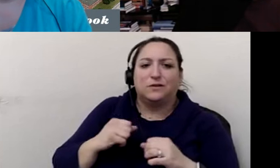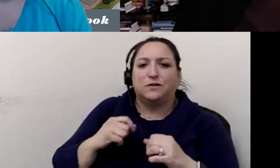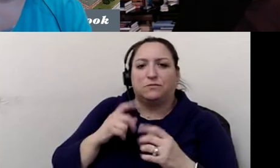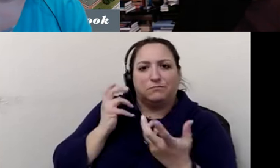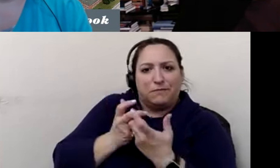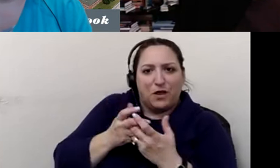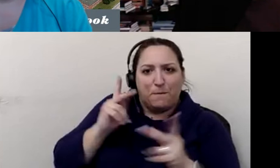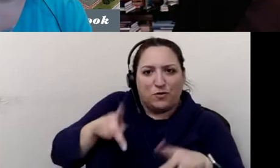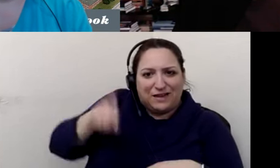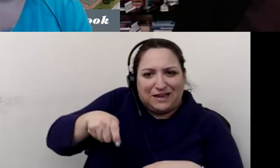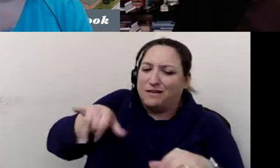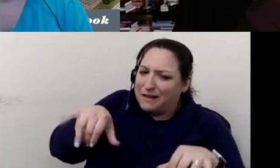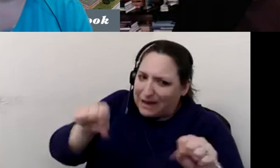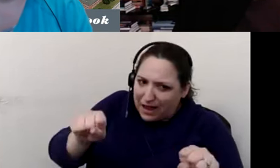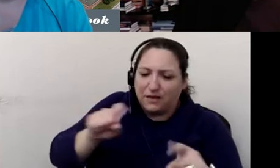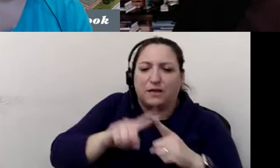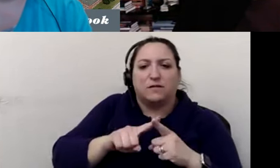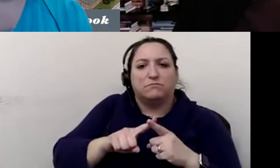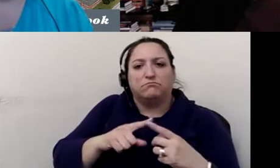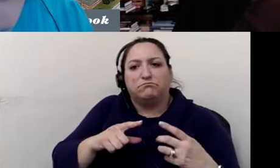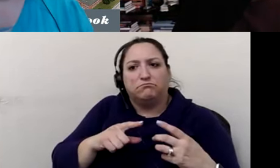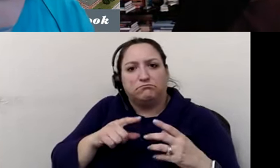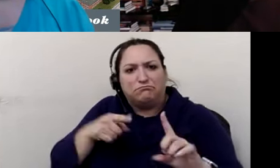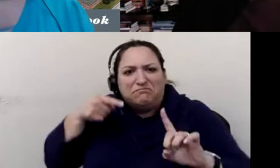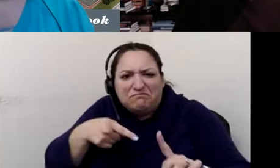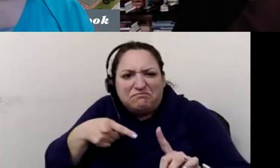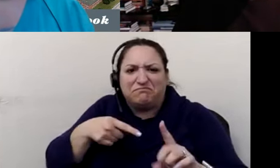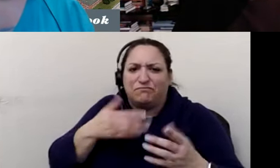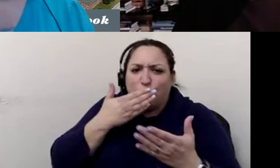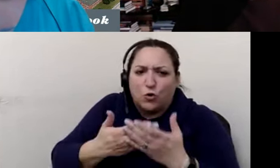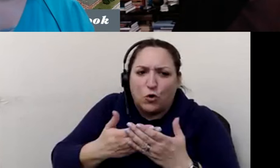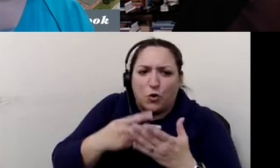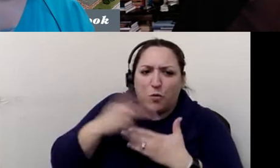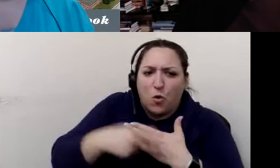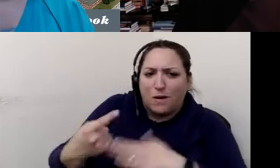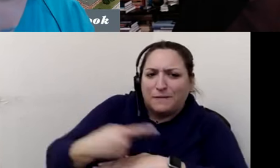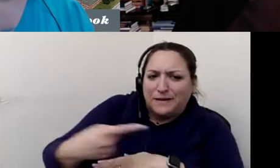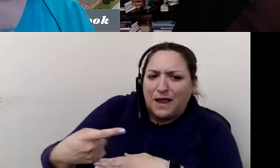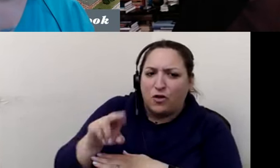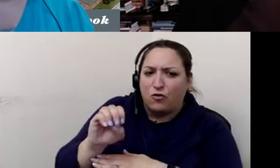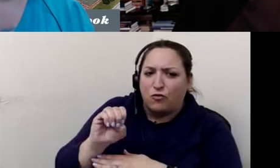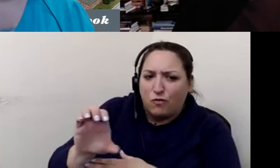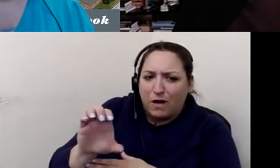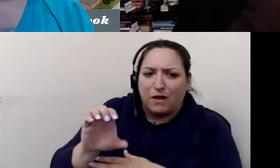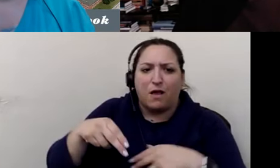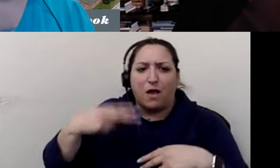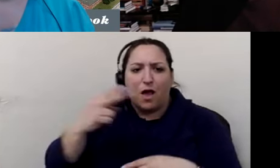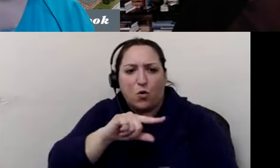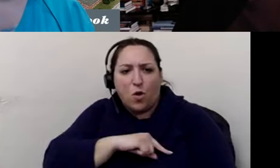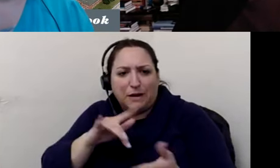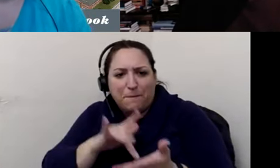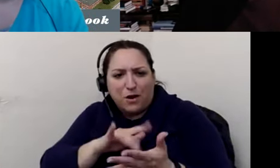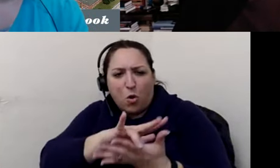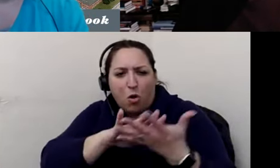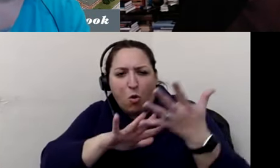needs, absolutely. Meaningful programming, day, meaningful recreation, high quality medical. All